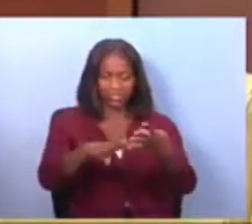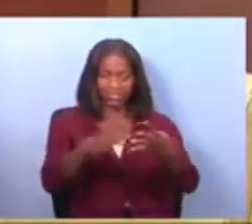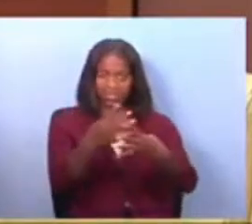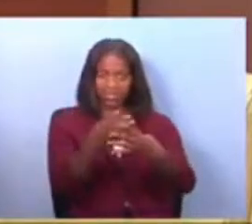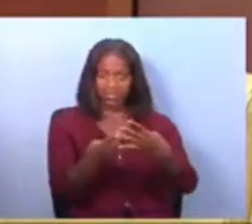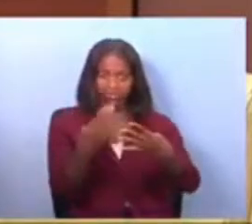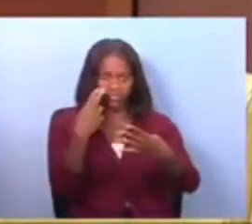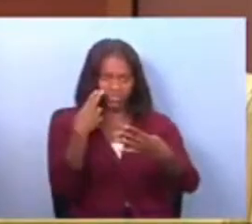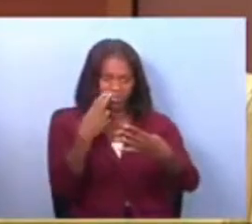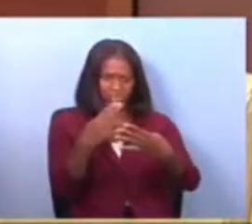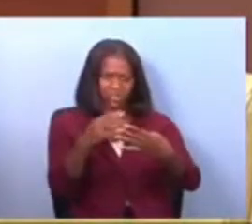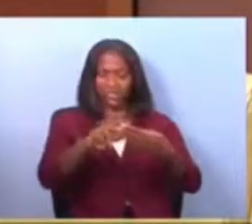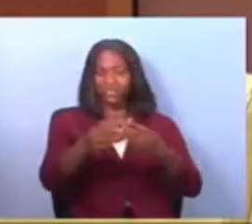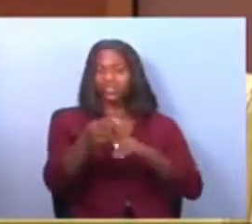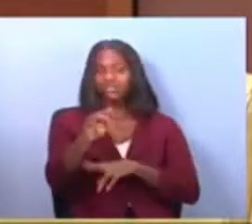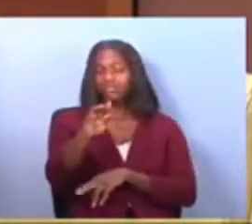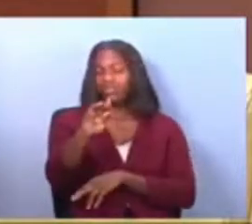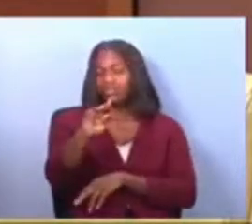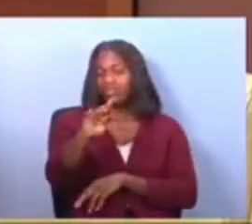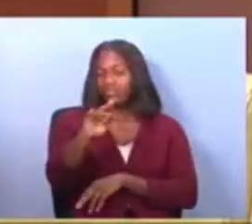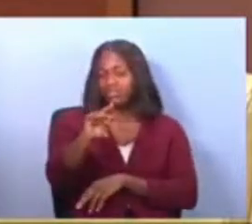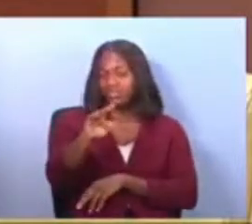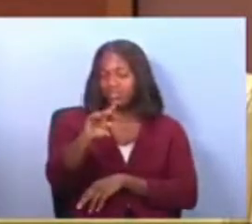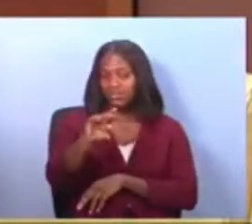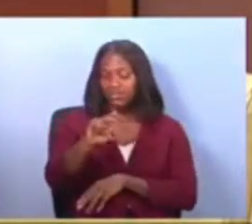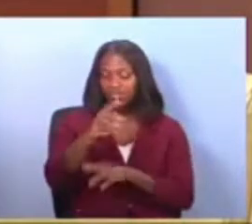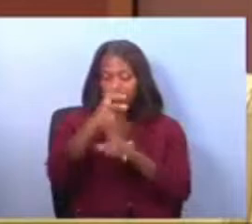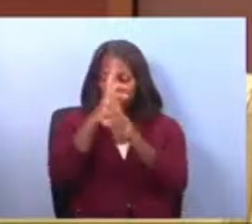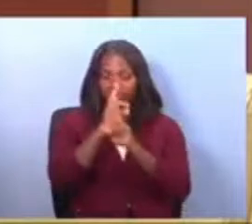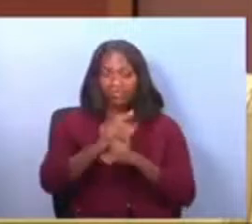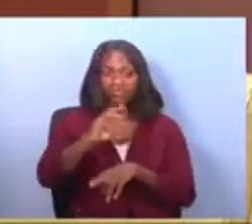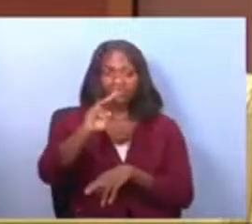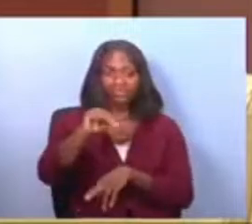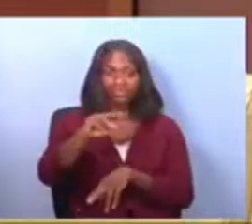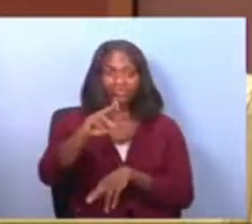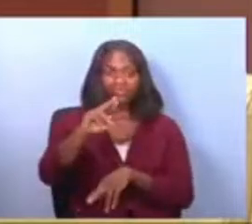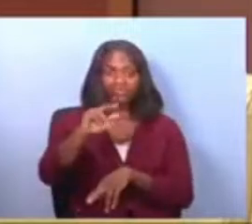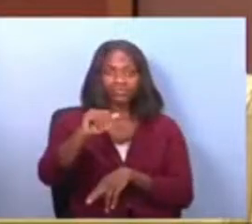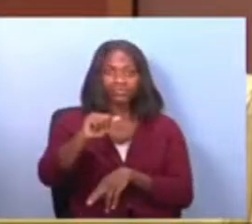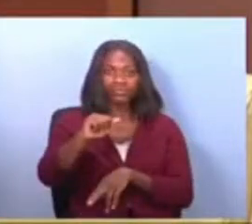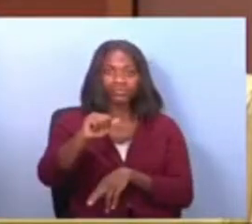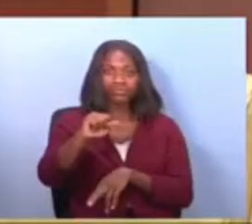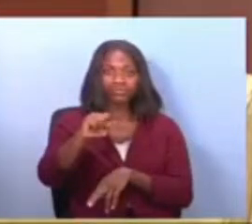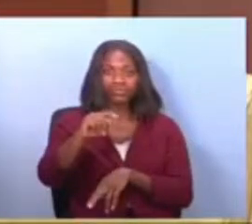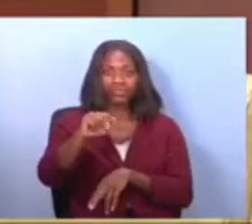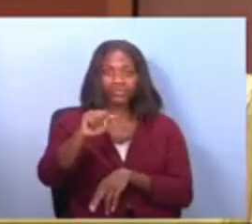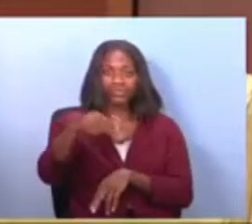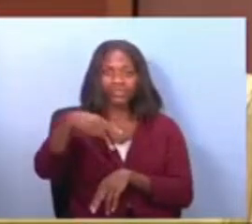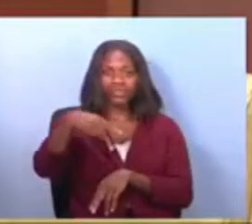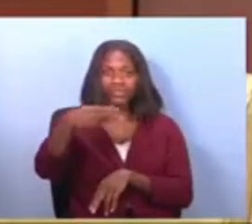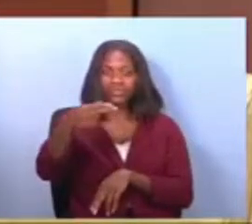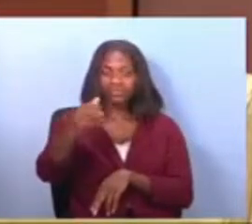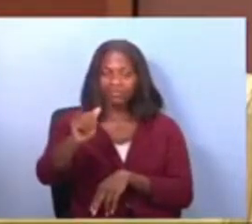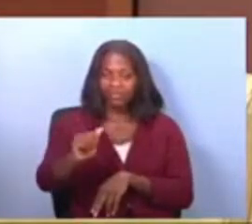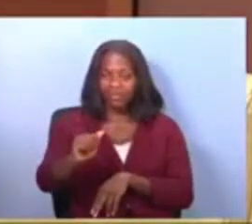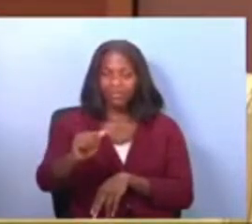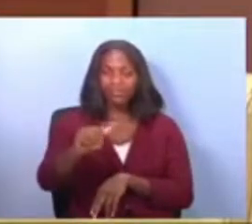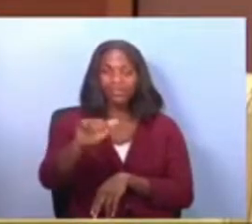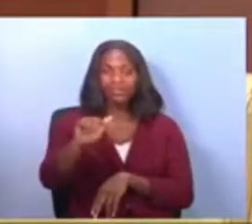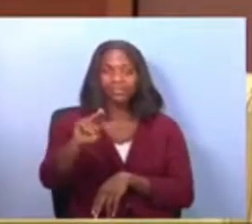number 17, Honorable Mustafa Yusuf, membership is missing once again.